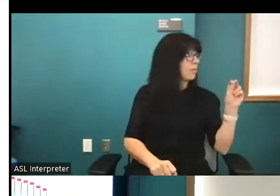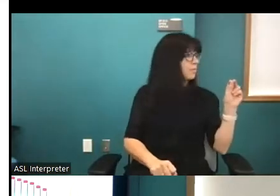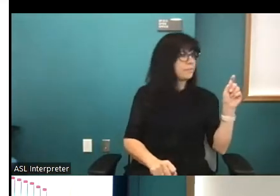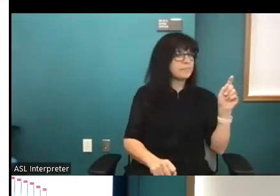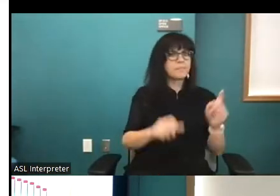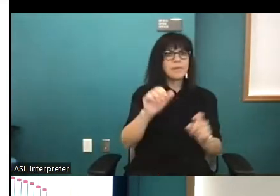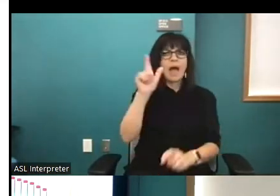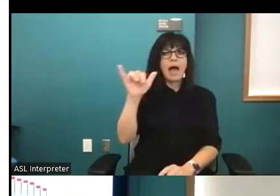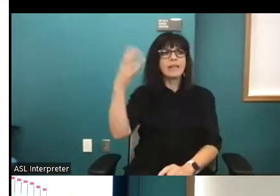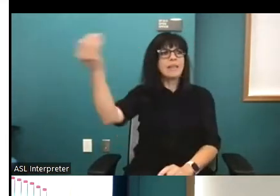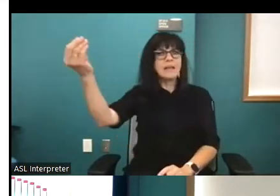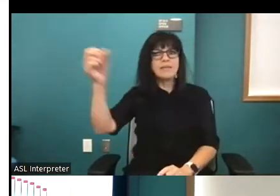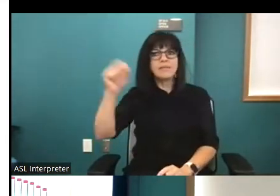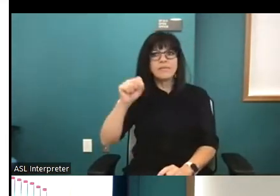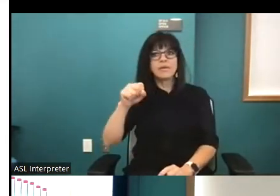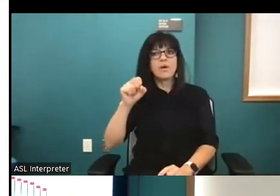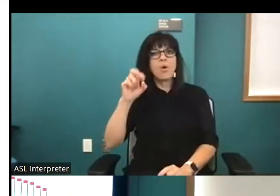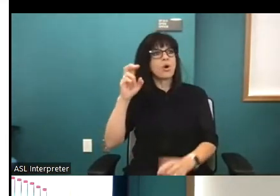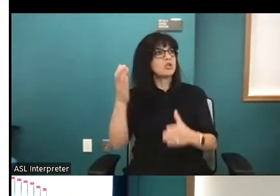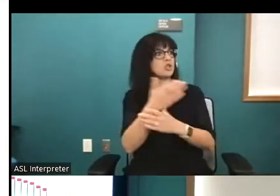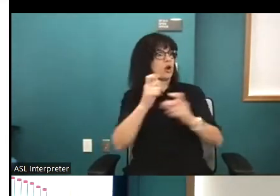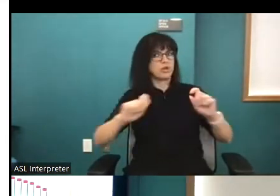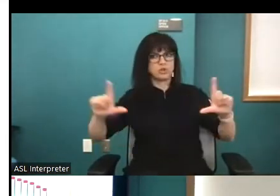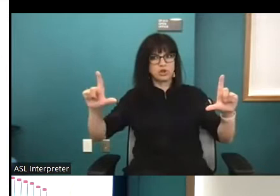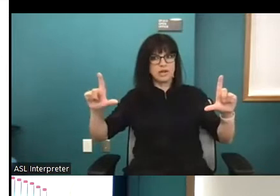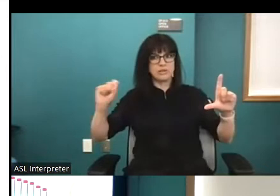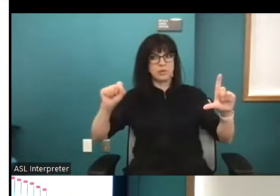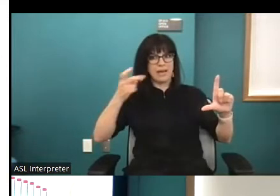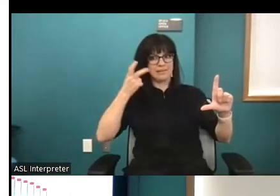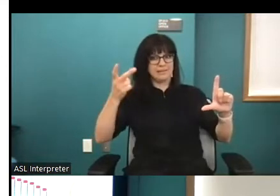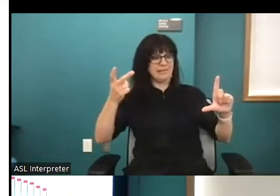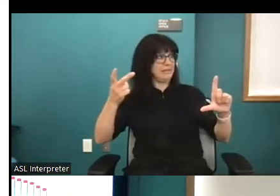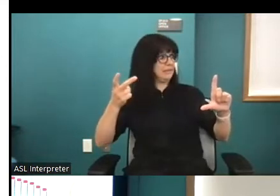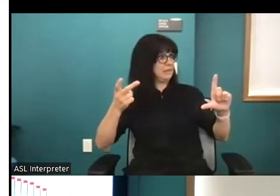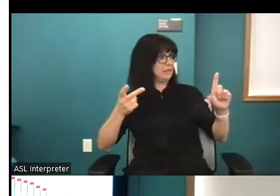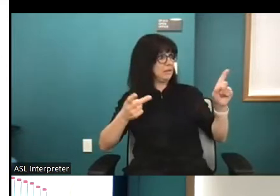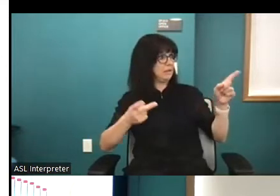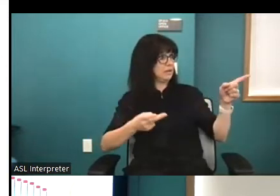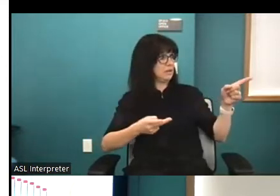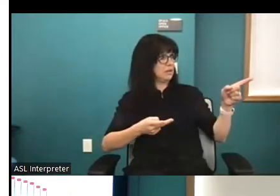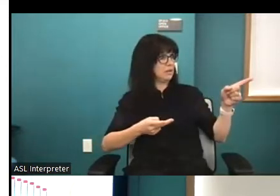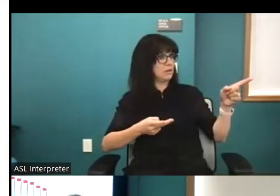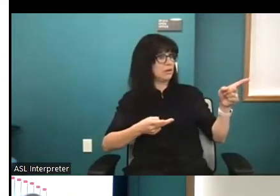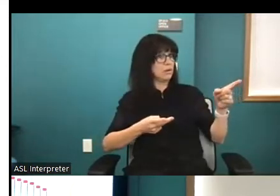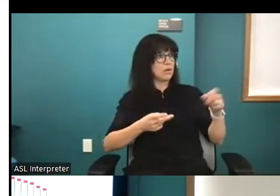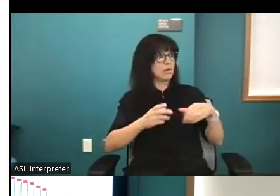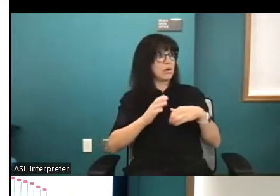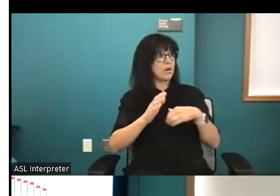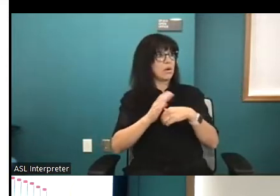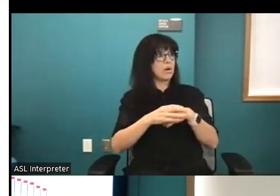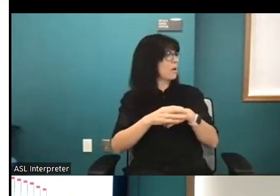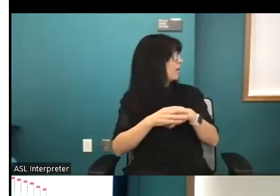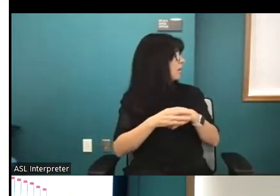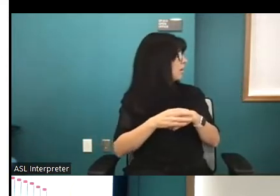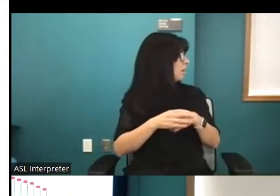did Allie leave? She did. Or should we just share her screen so that they can see it on the screen? Oh, yeah, you can share the screen.